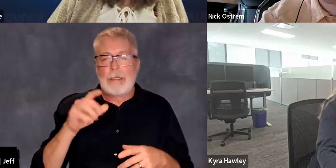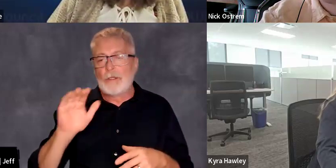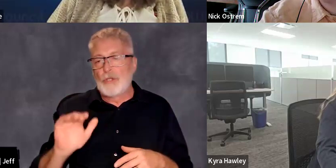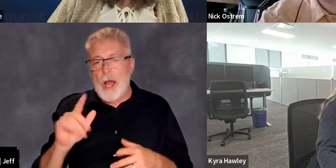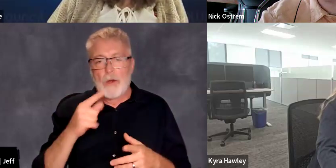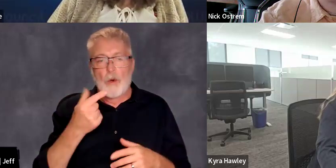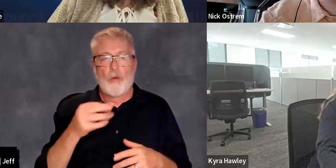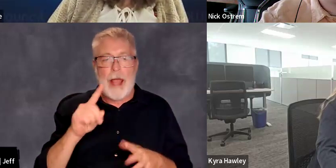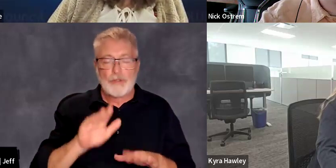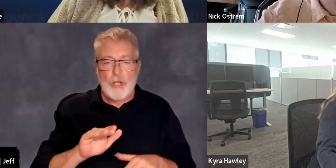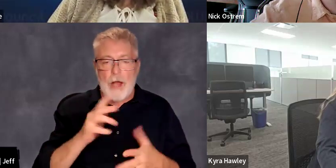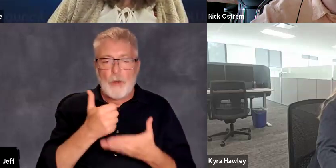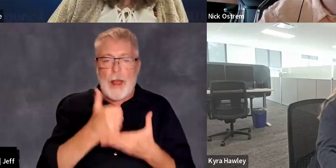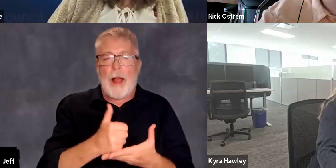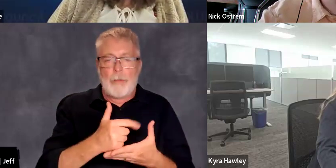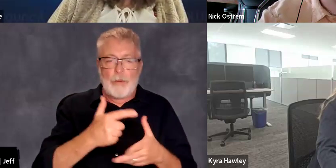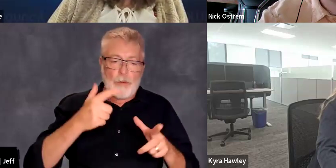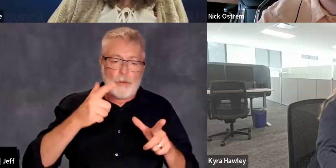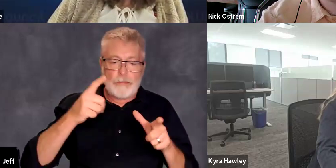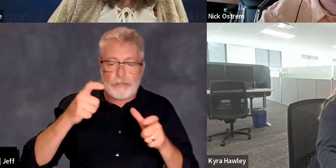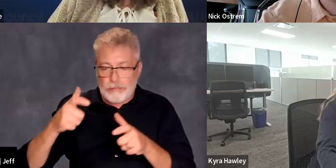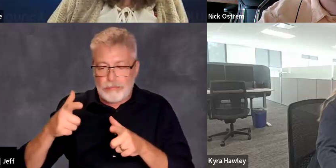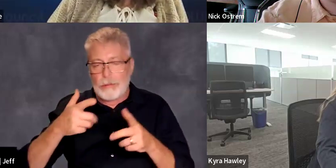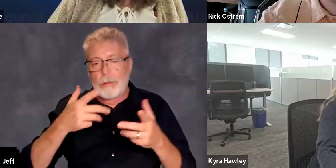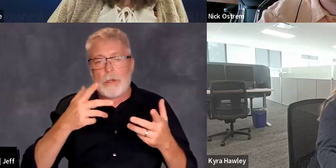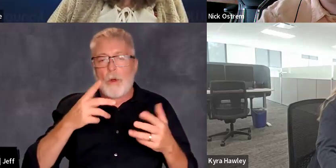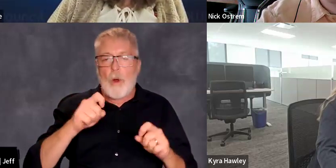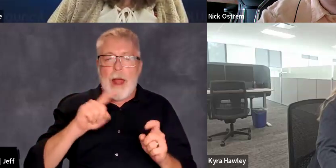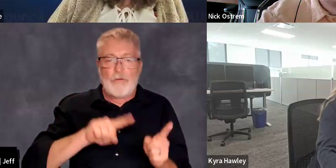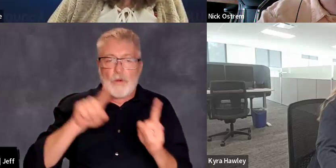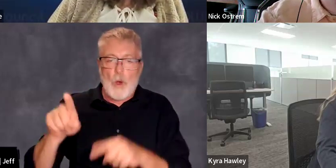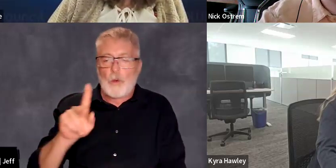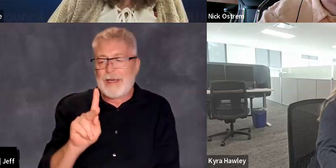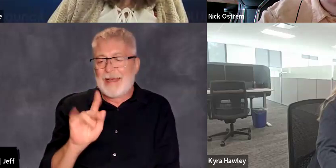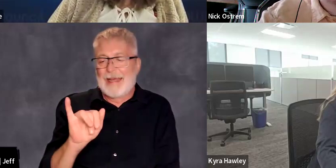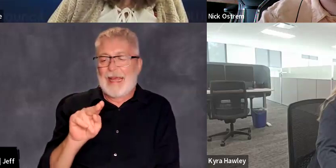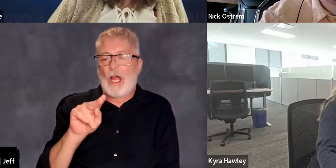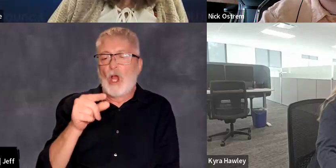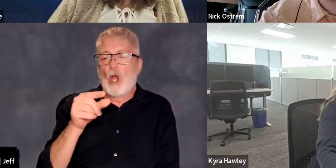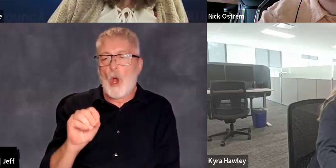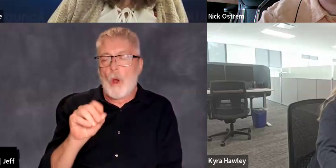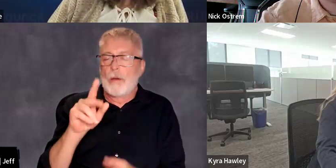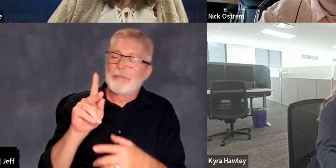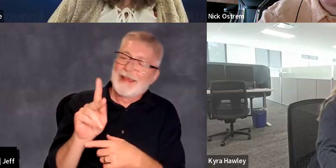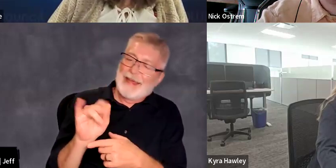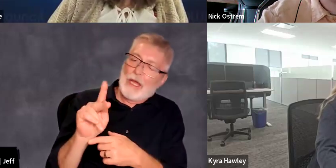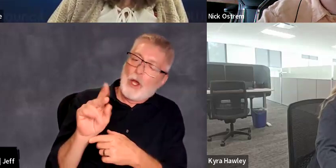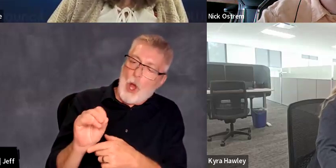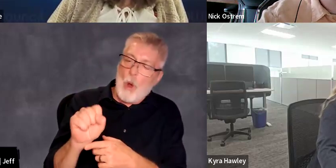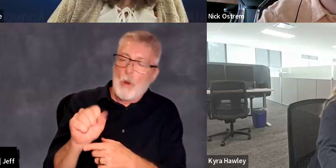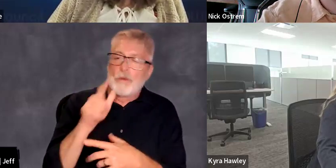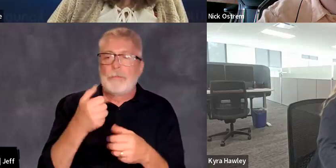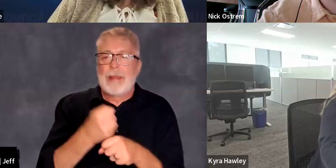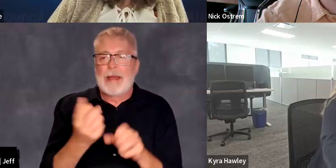out with that, if you need to go, you know, Kinko's or whatever, you can add that into the action steps box at the bottom